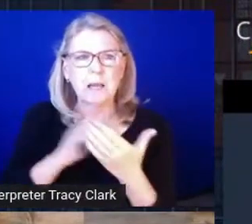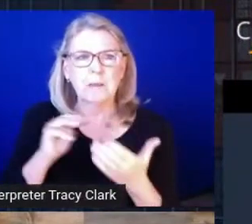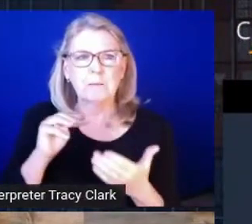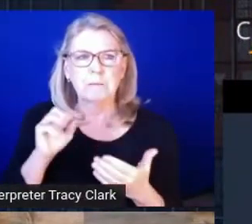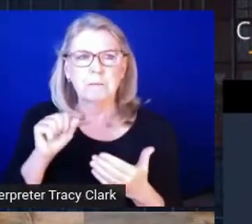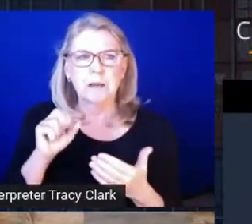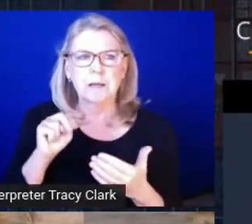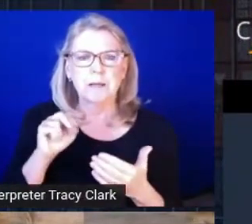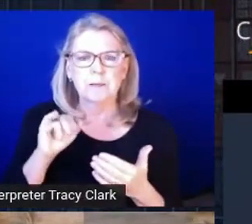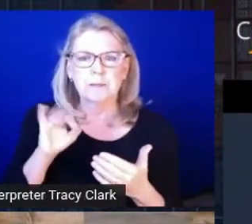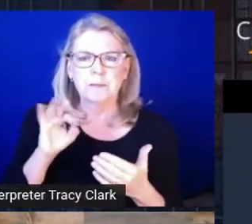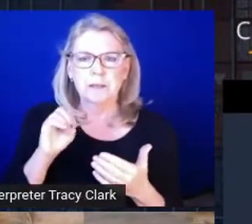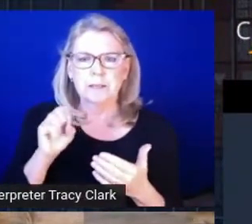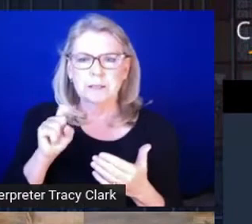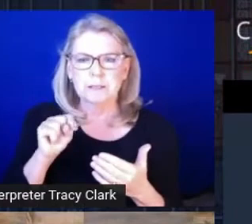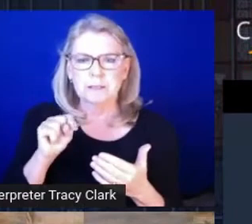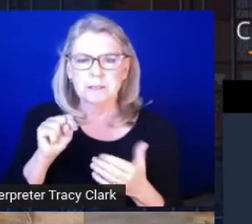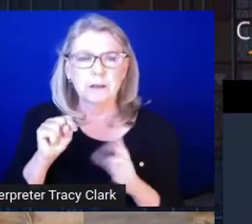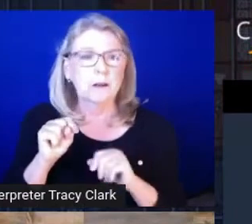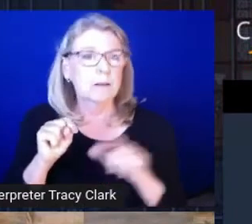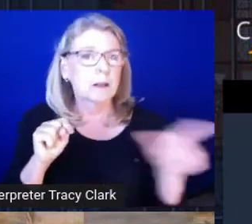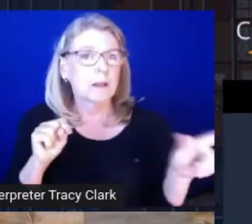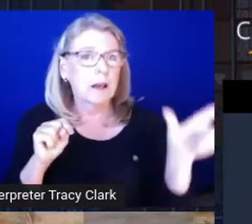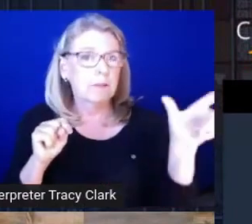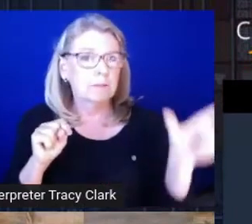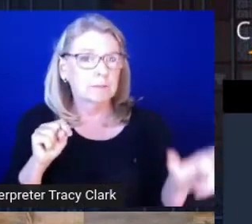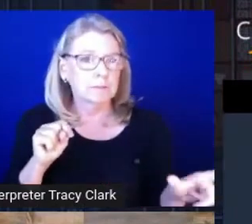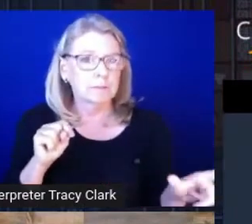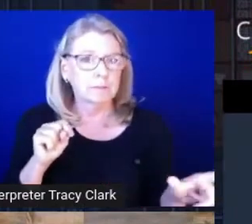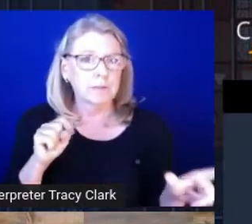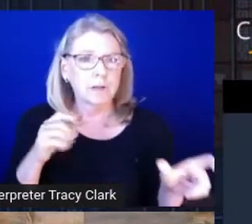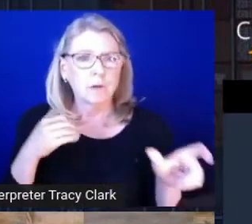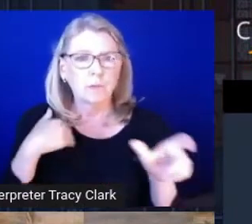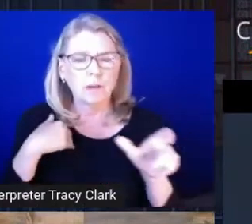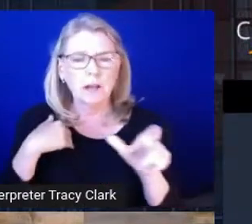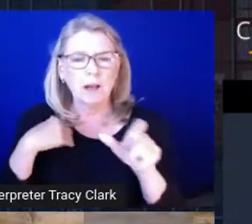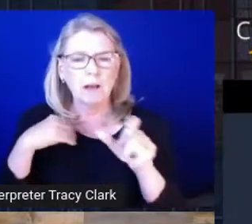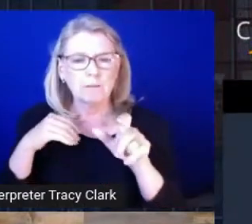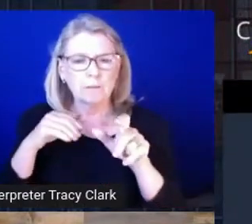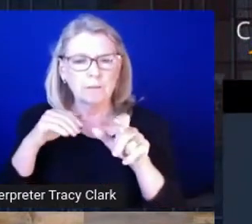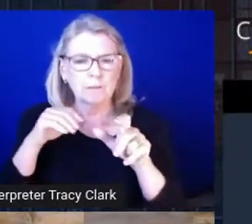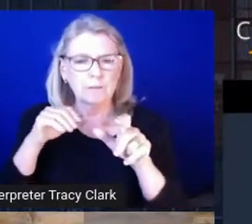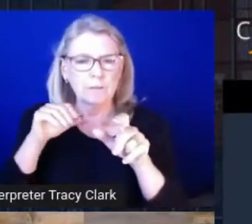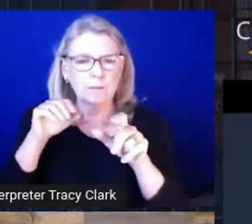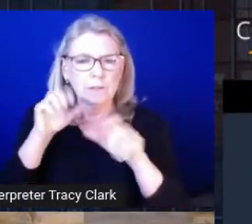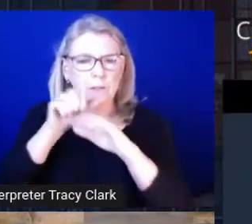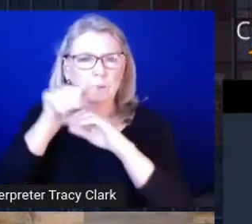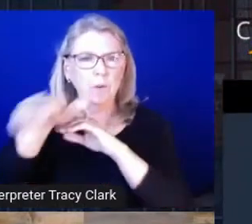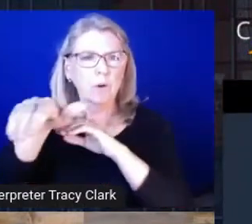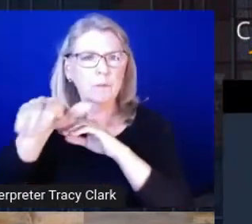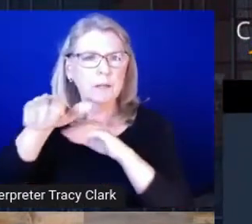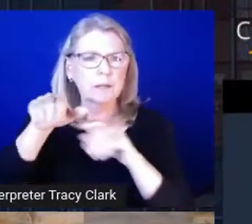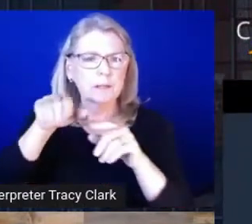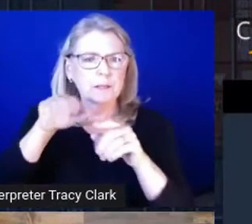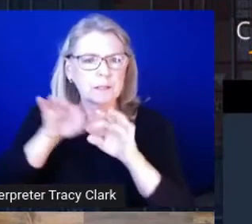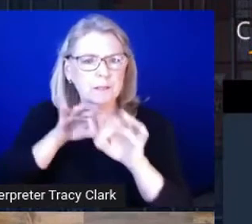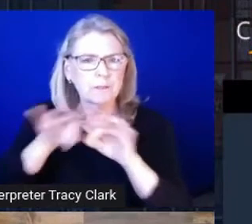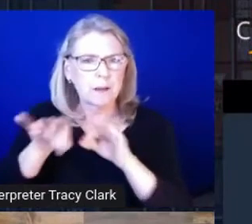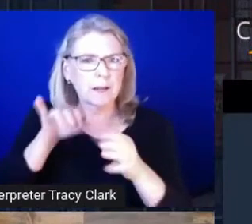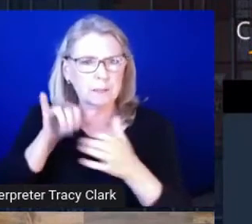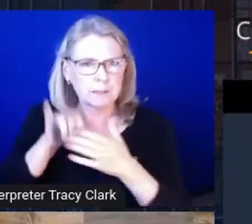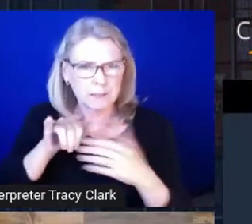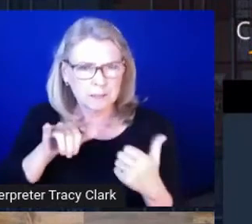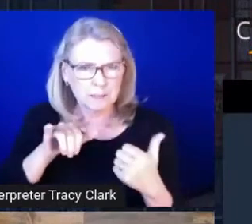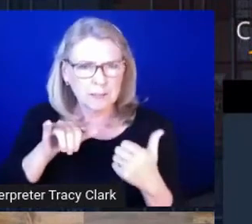we have a deployment that defines our container. In this case, I think it's an HTTP echo container. We